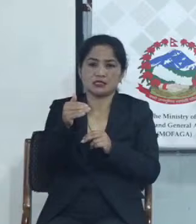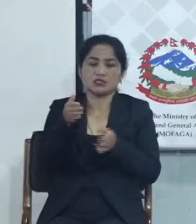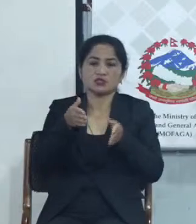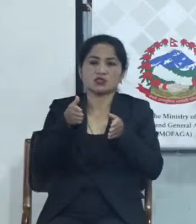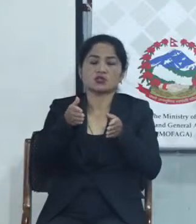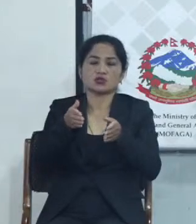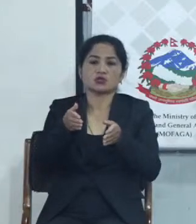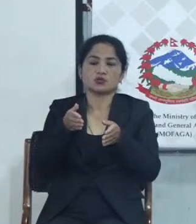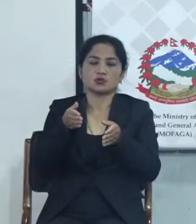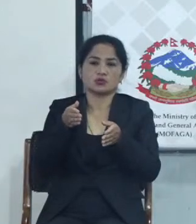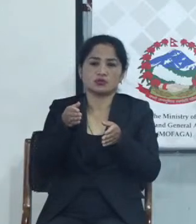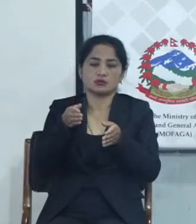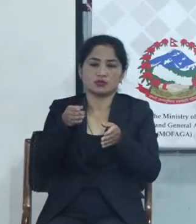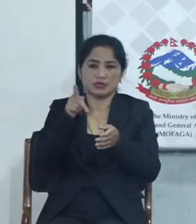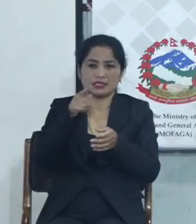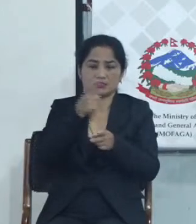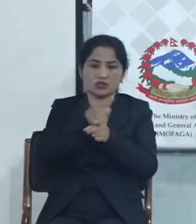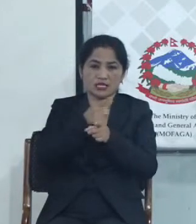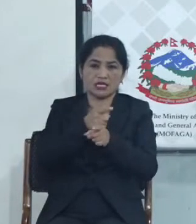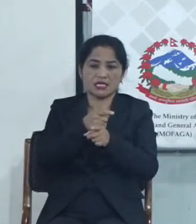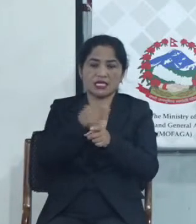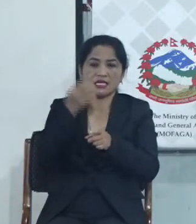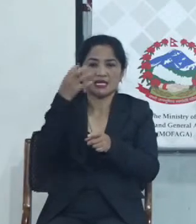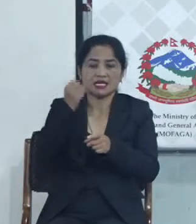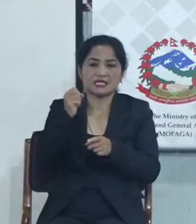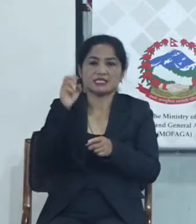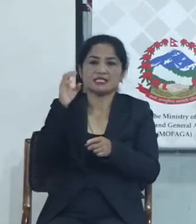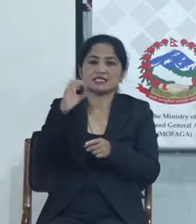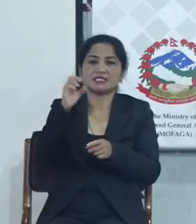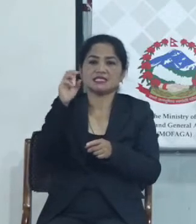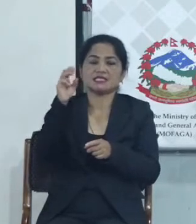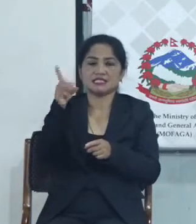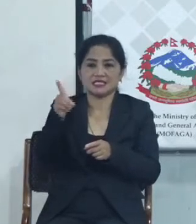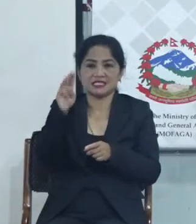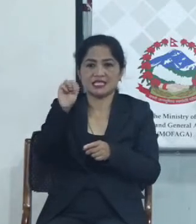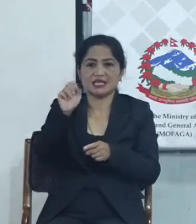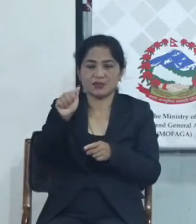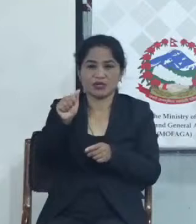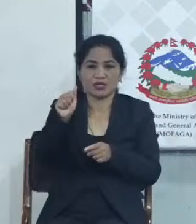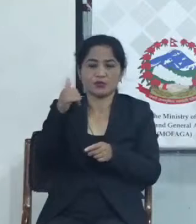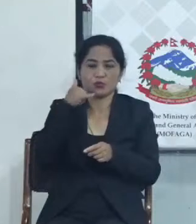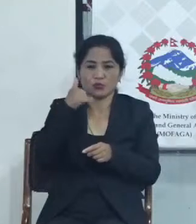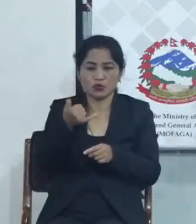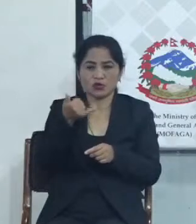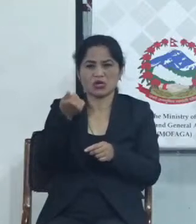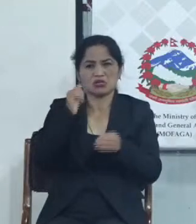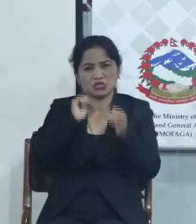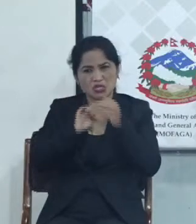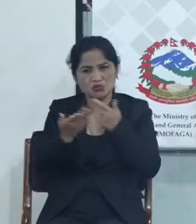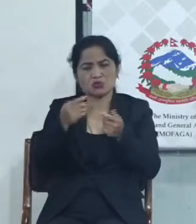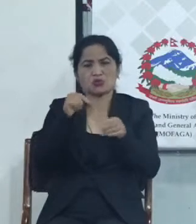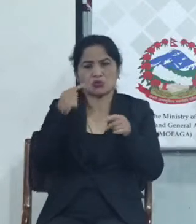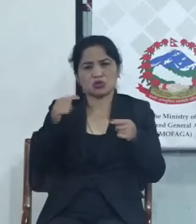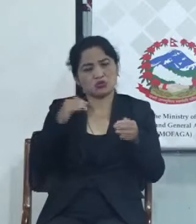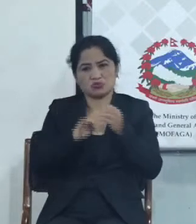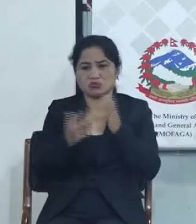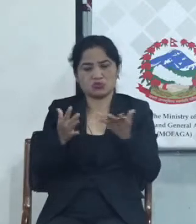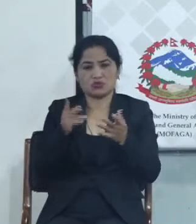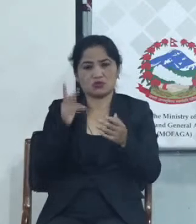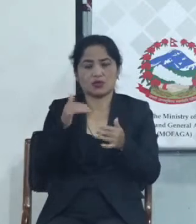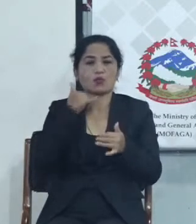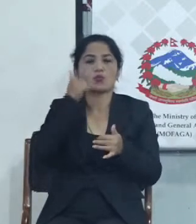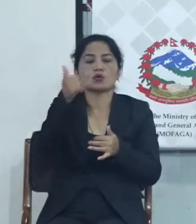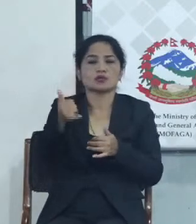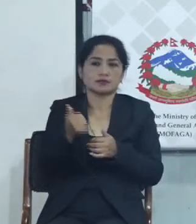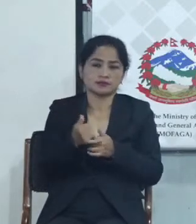Sometimes it was working, sometimes not. So what I said is, Director General said that he received. Thank God he